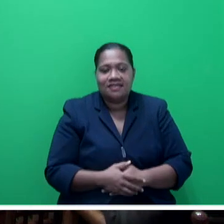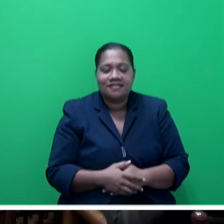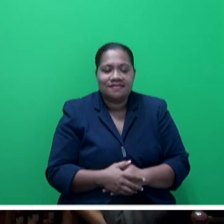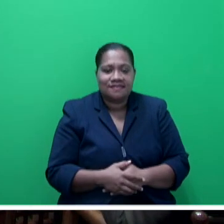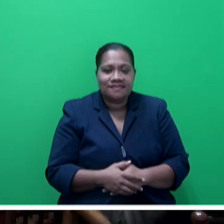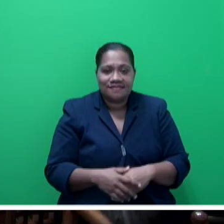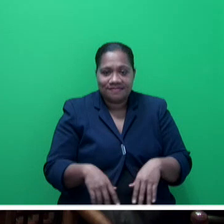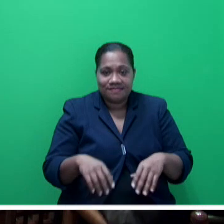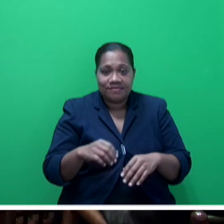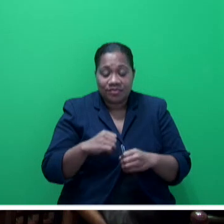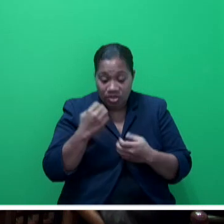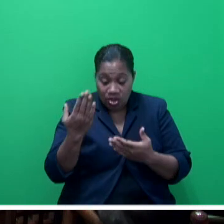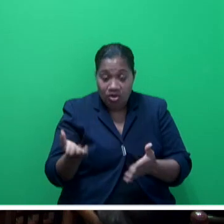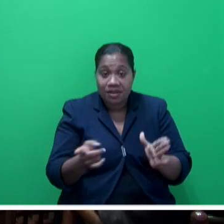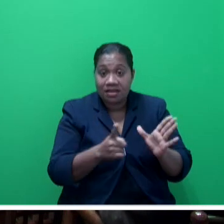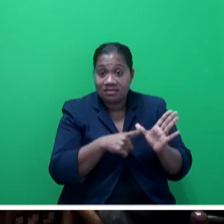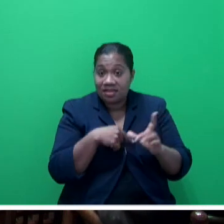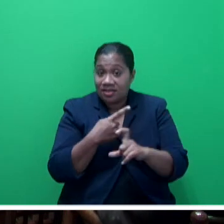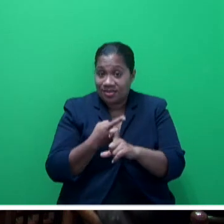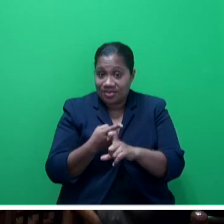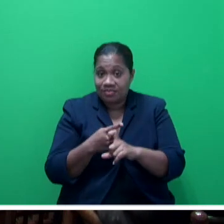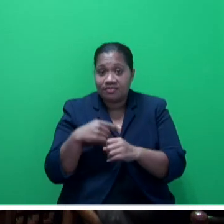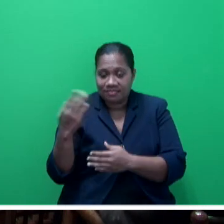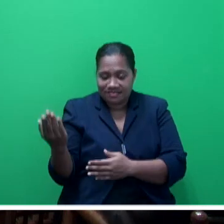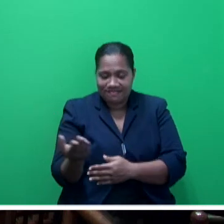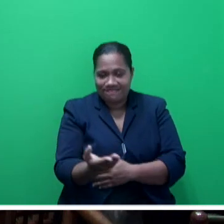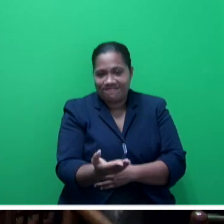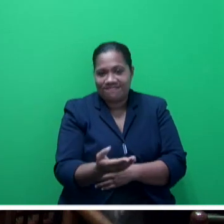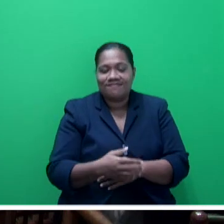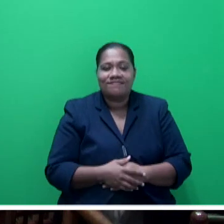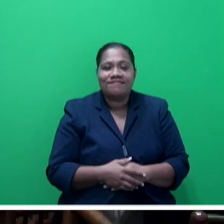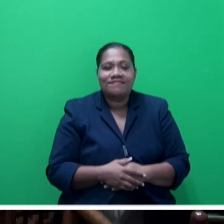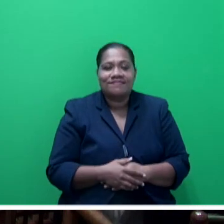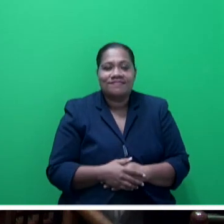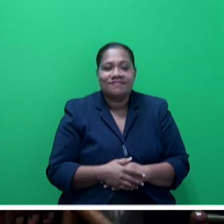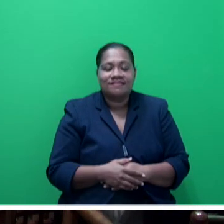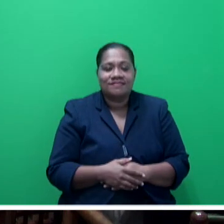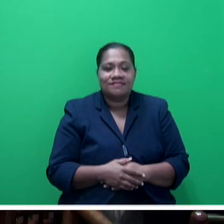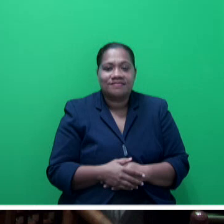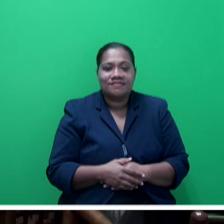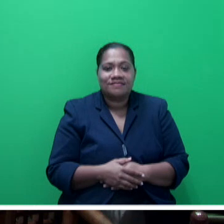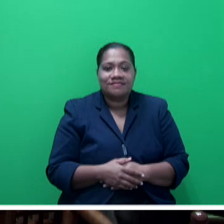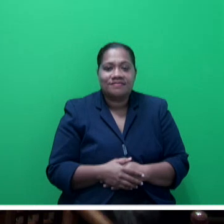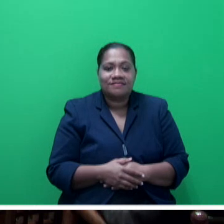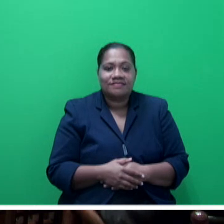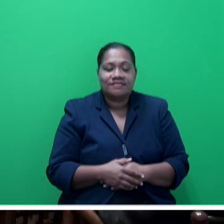Aiyaz Sayed-Khaiyum, to deliver his statement. You have the floor, sir.